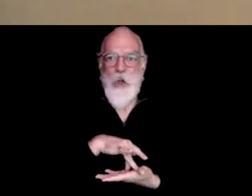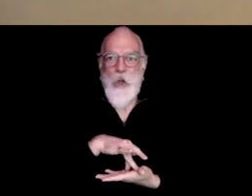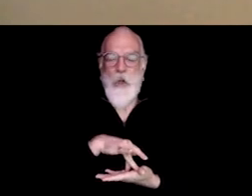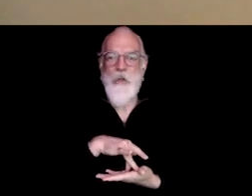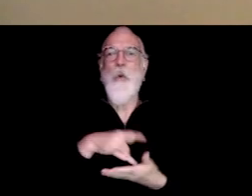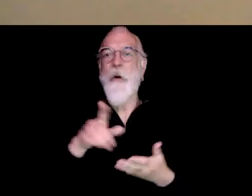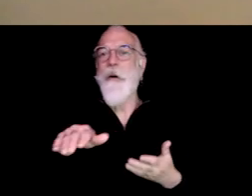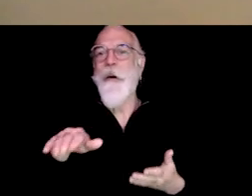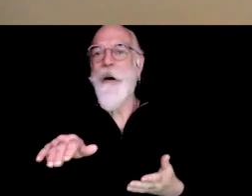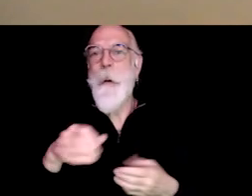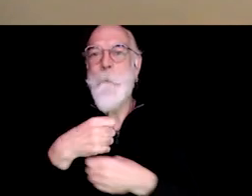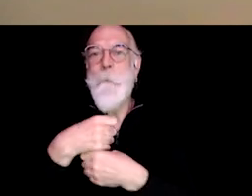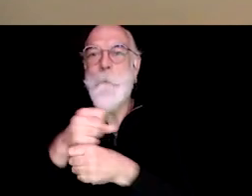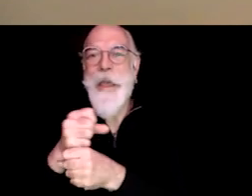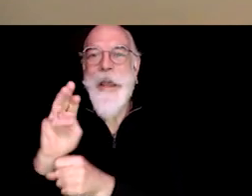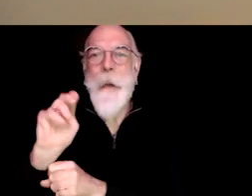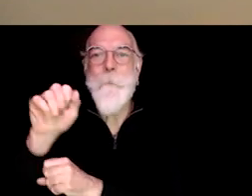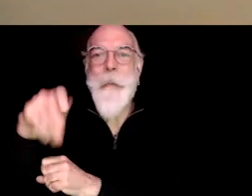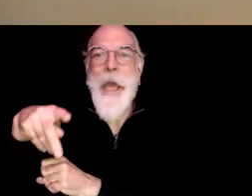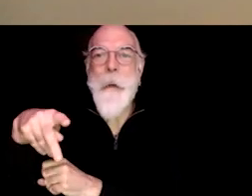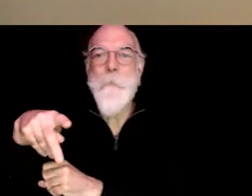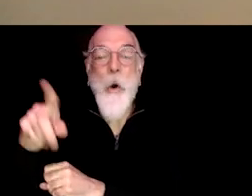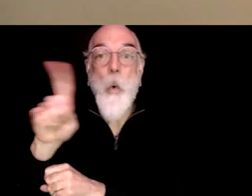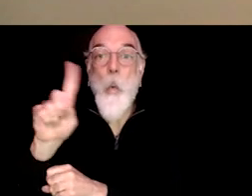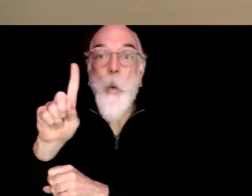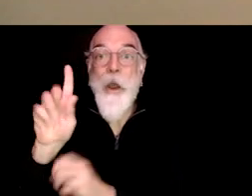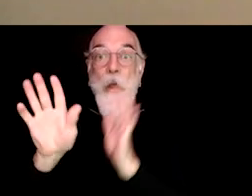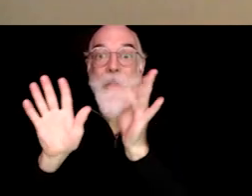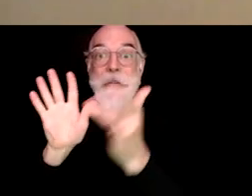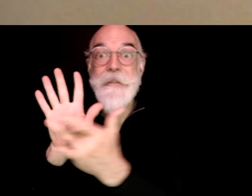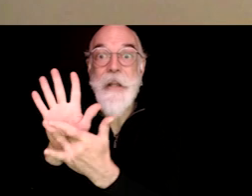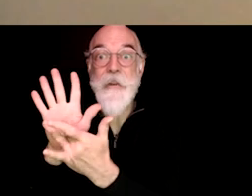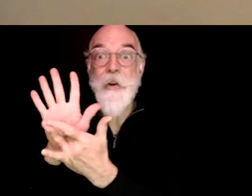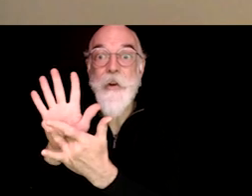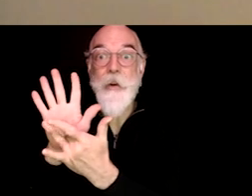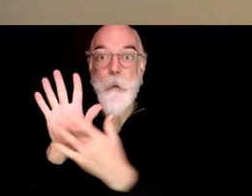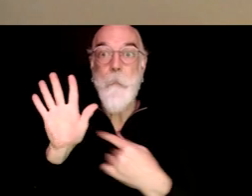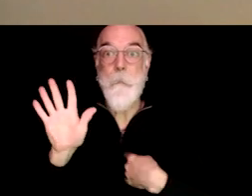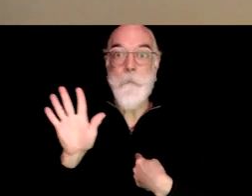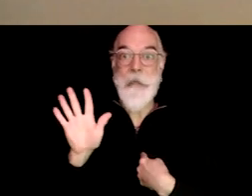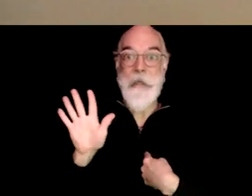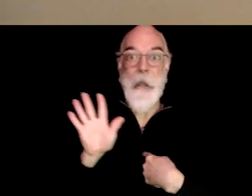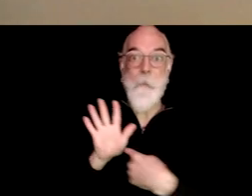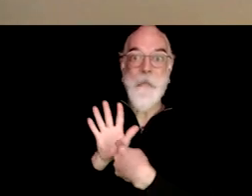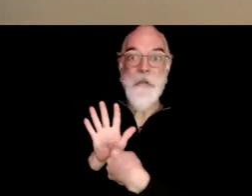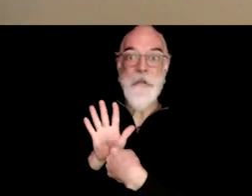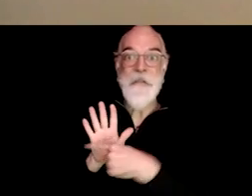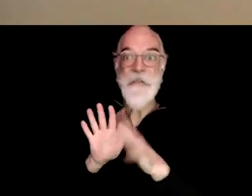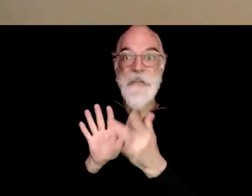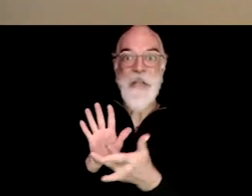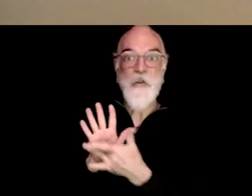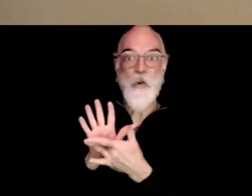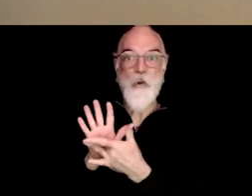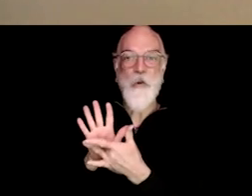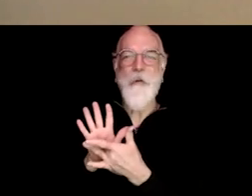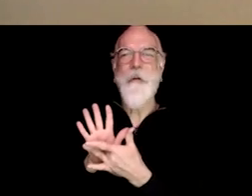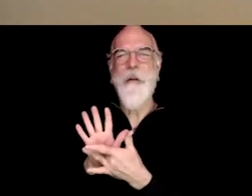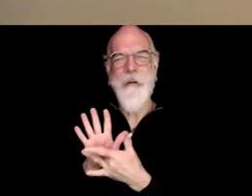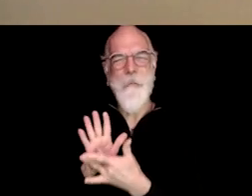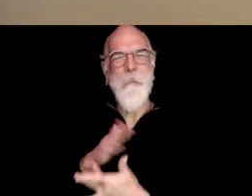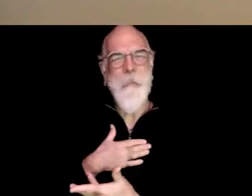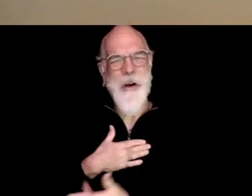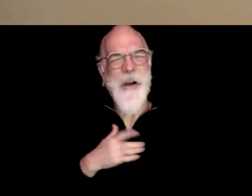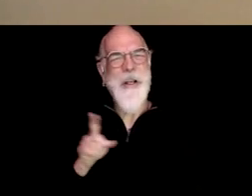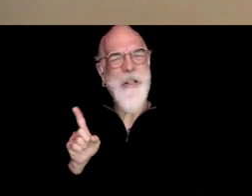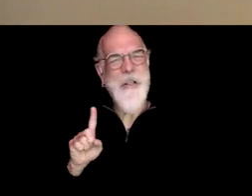we are the center of the map, we're our location. And so